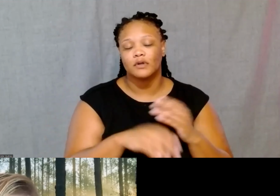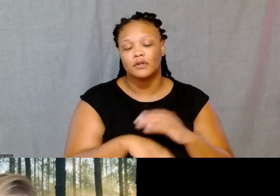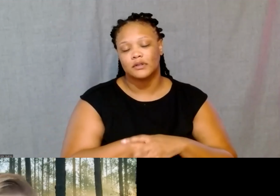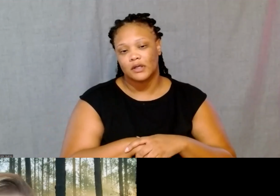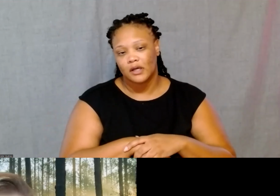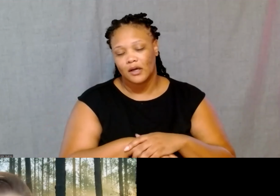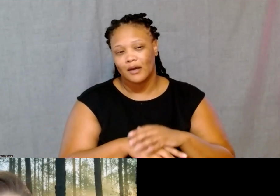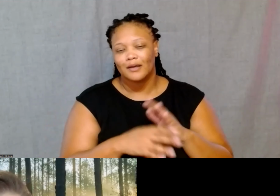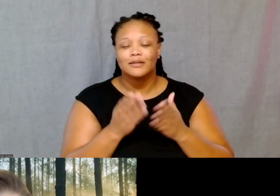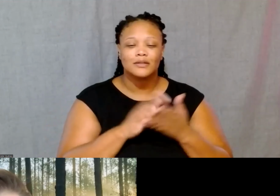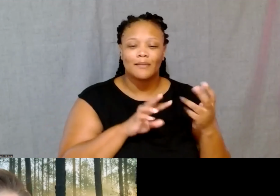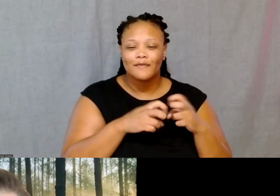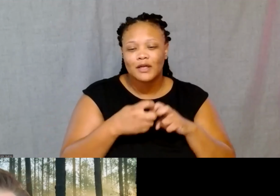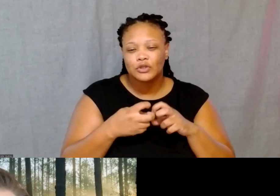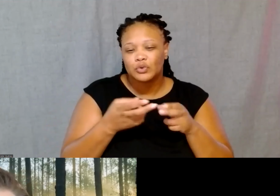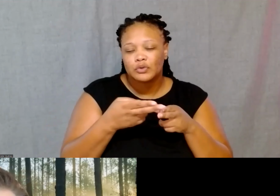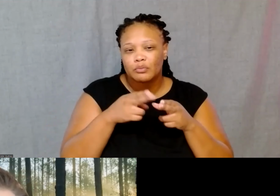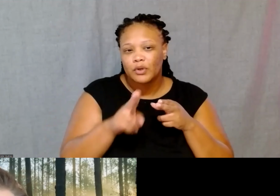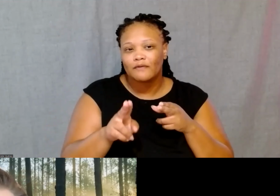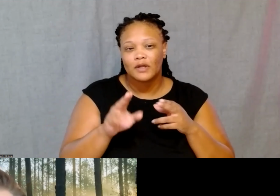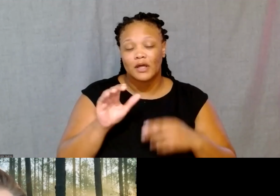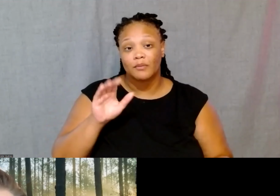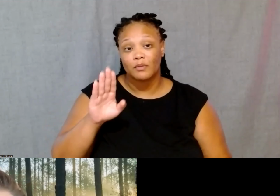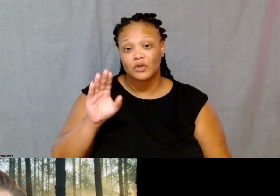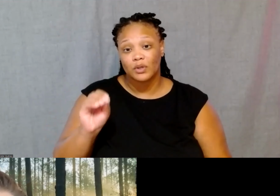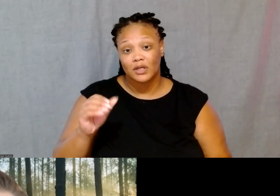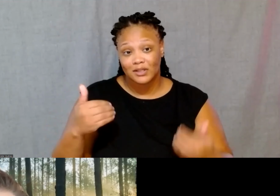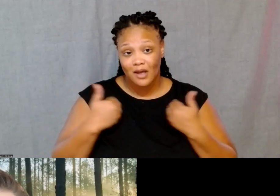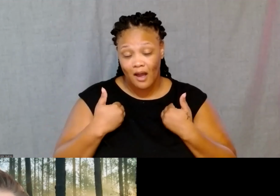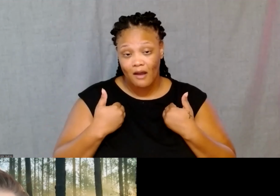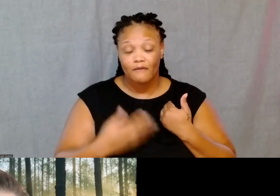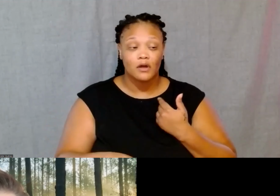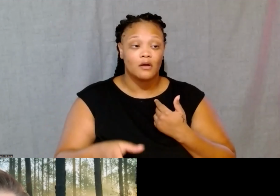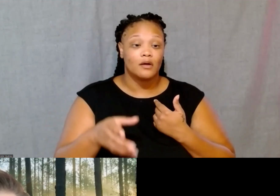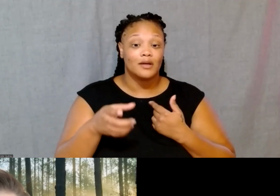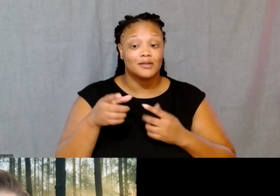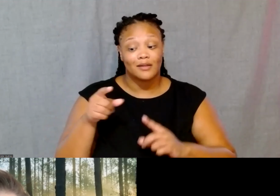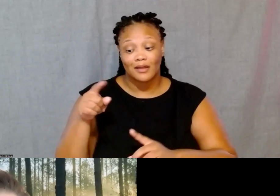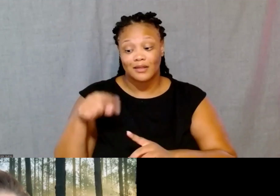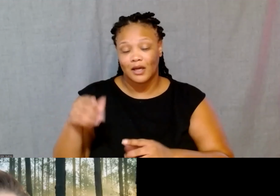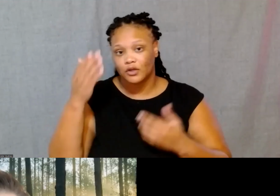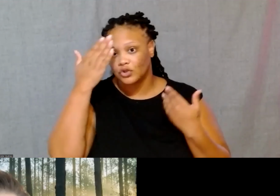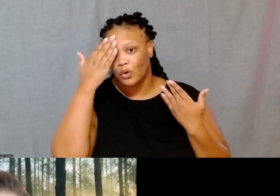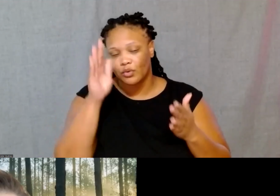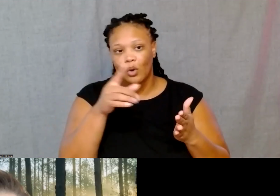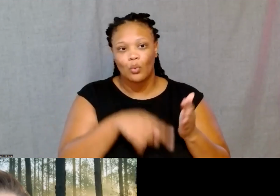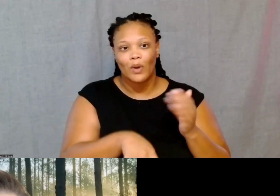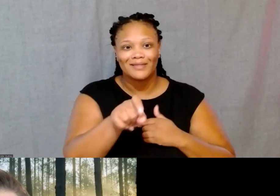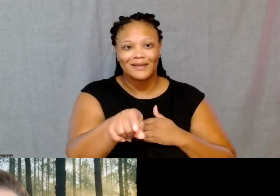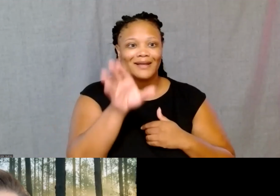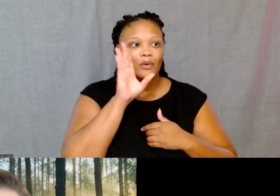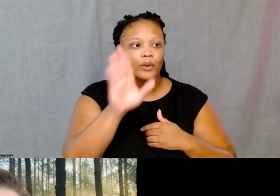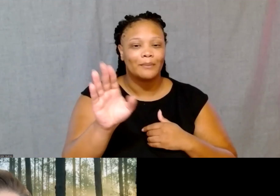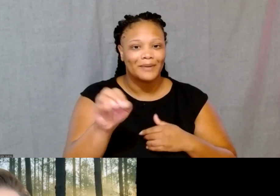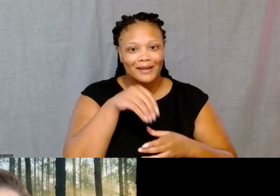the issues, just briefly, that community-based organizations might have is that they don't know what the need is going to be in their